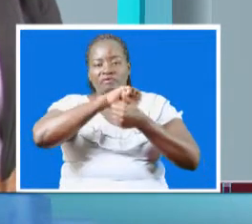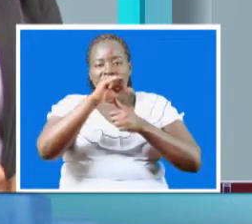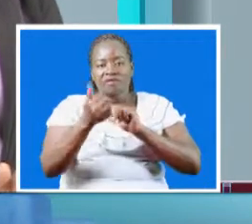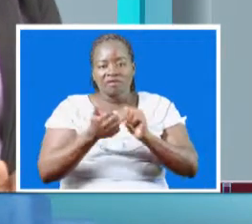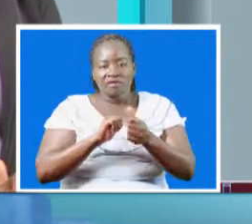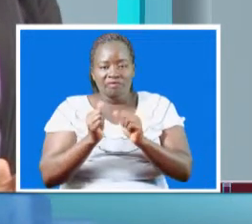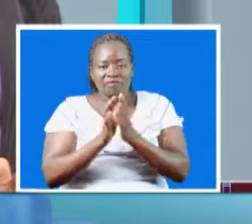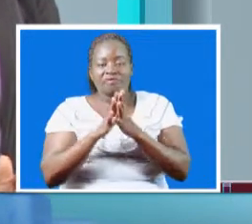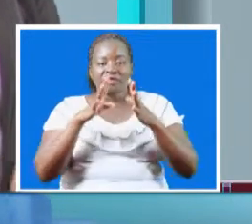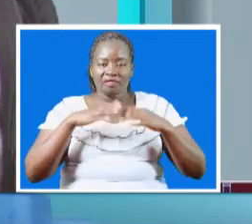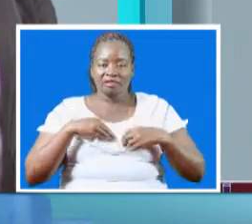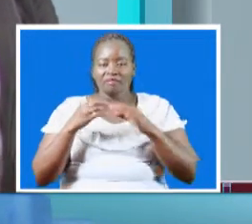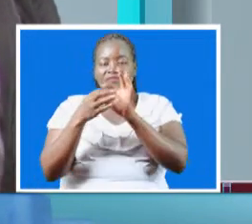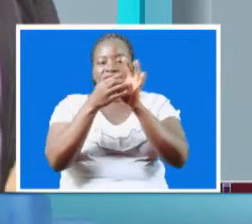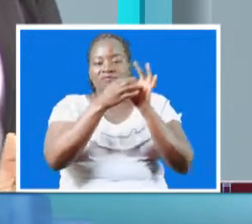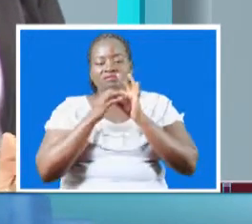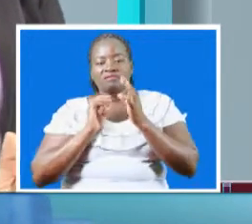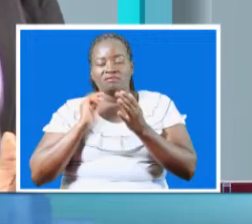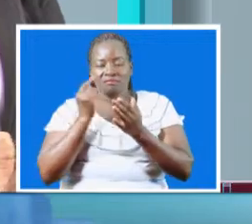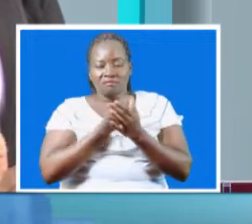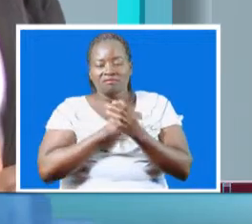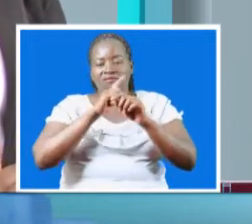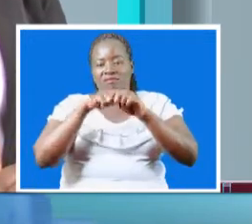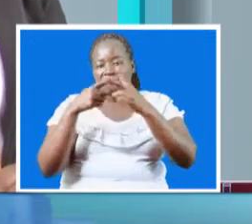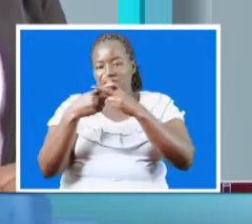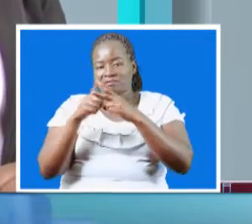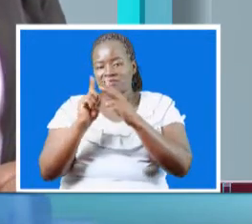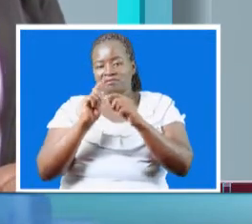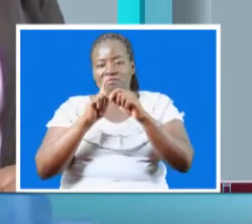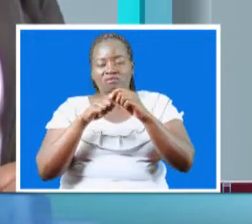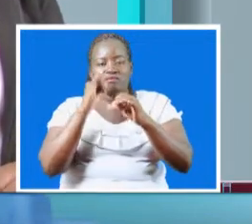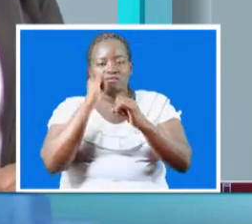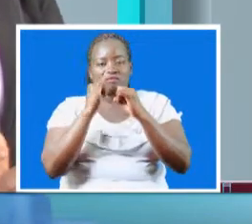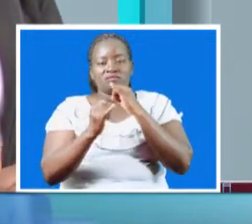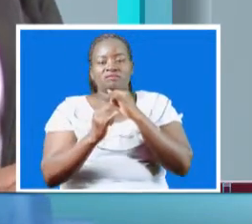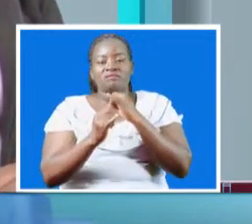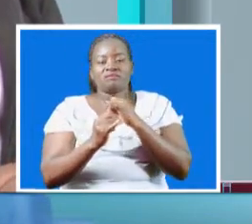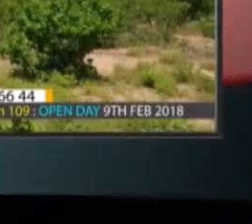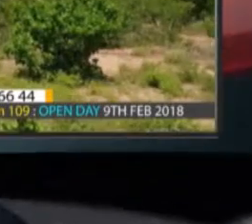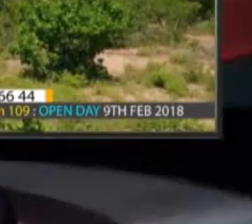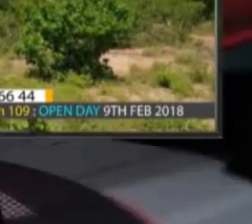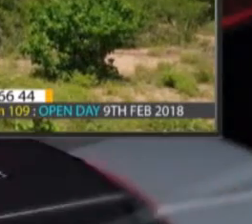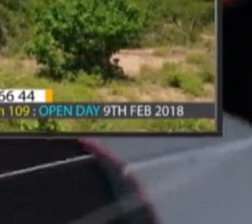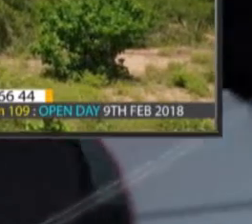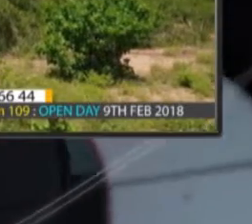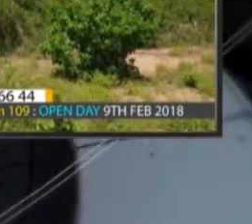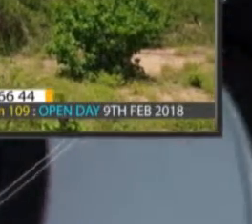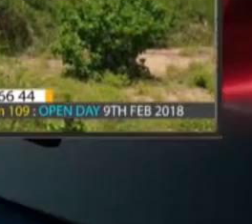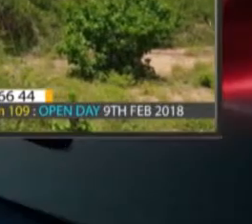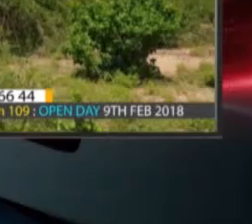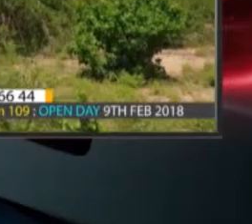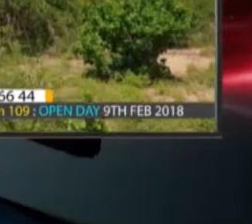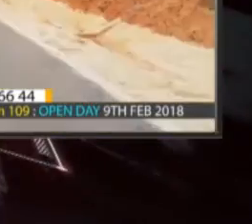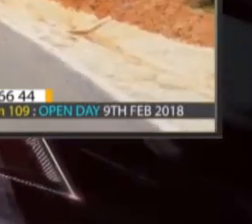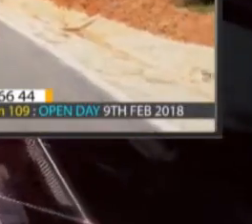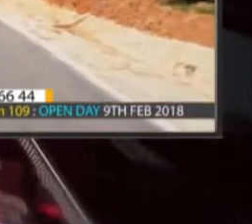madhako gumenoreli etikira gukoro ukinyitanira naive kumari turabiriria gina rira turitiriha Mohoro ma Gikuyu